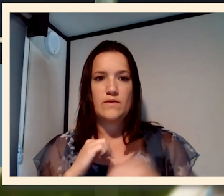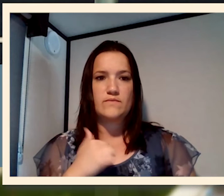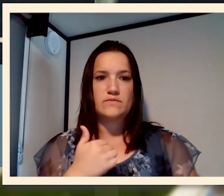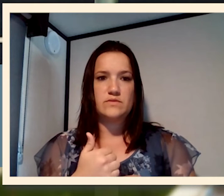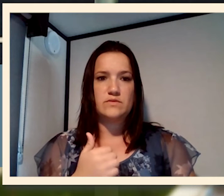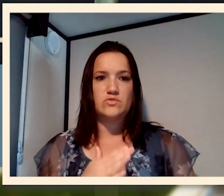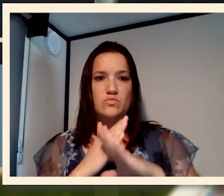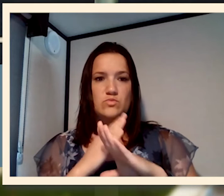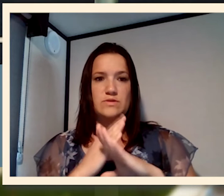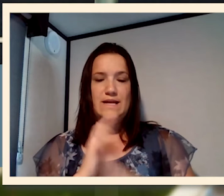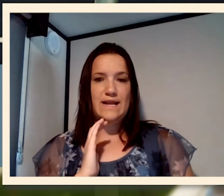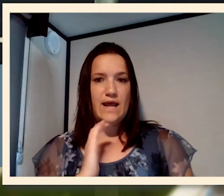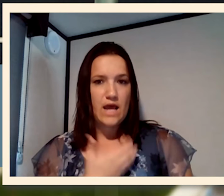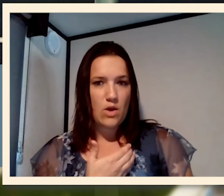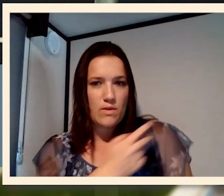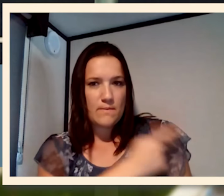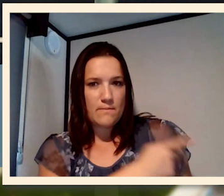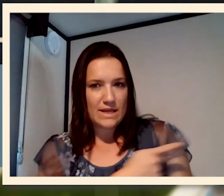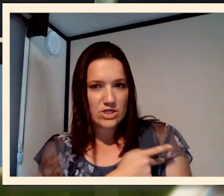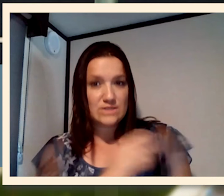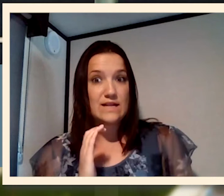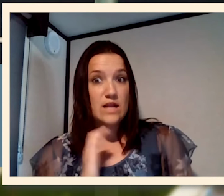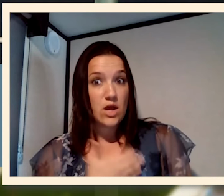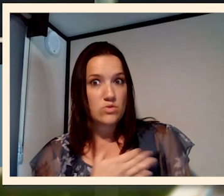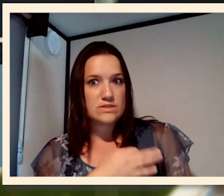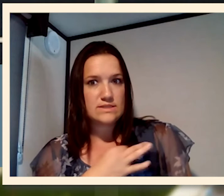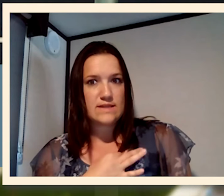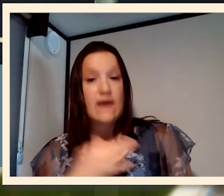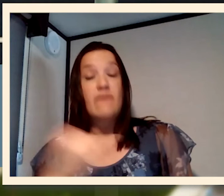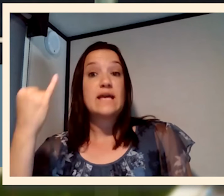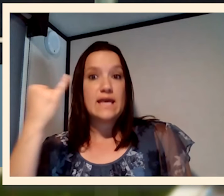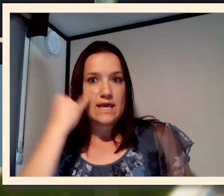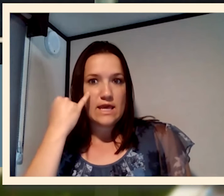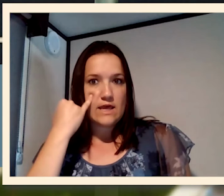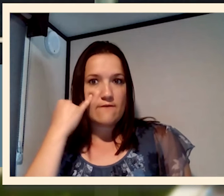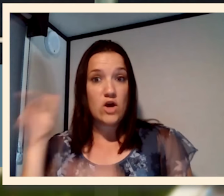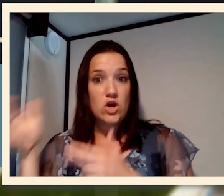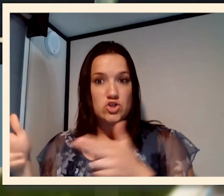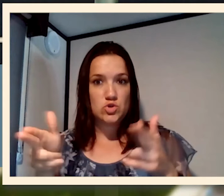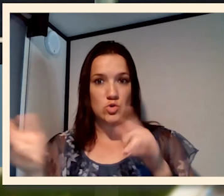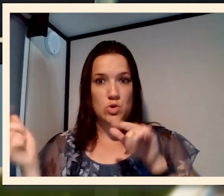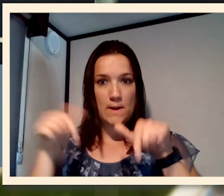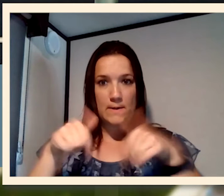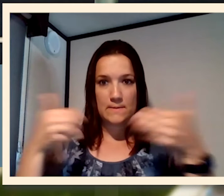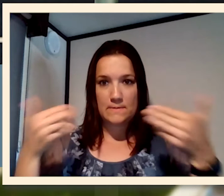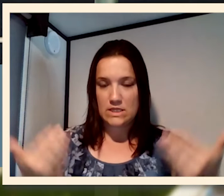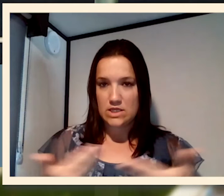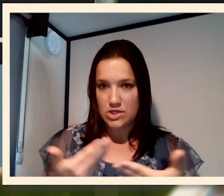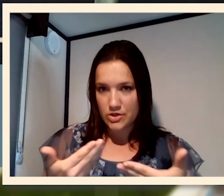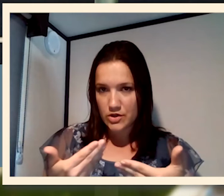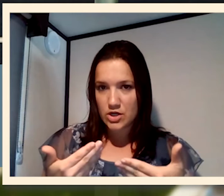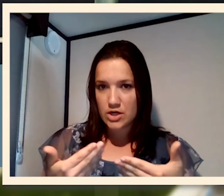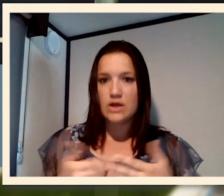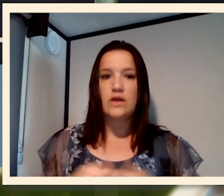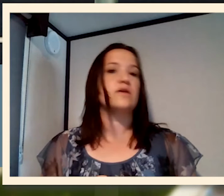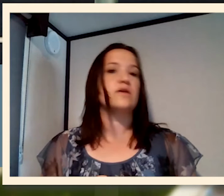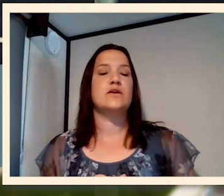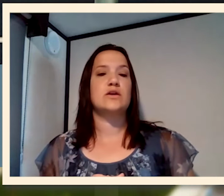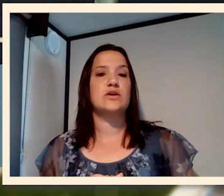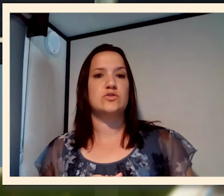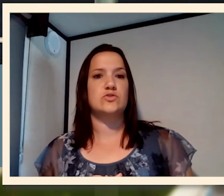about what we have in place to protect our patients and our employees in the event of a shooter,